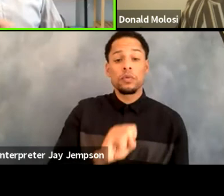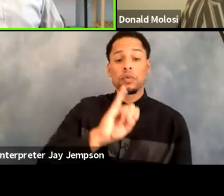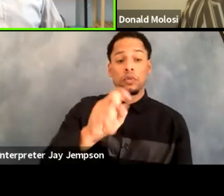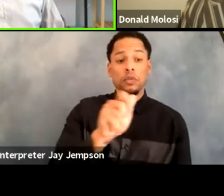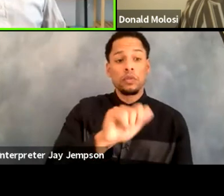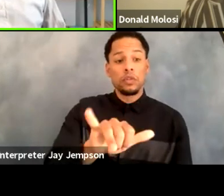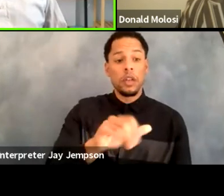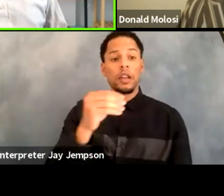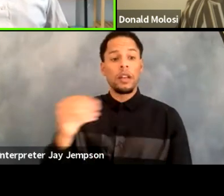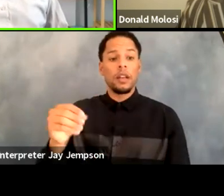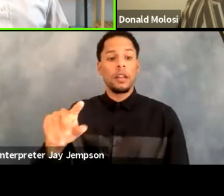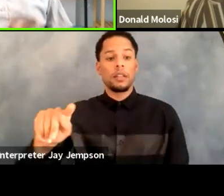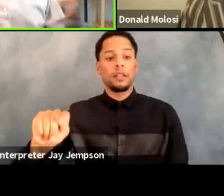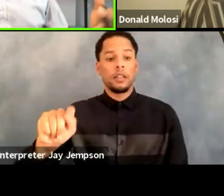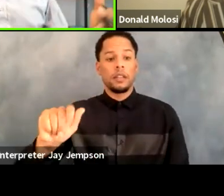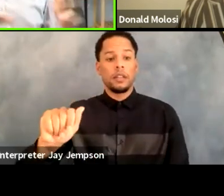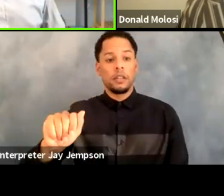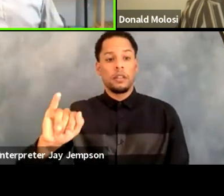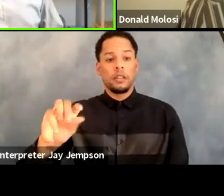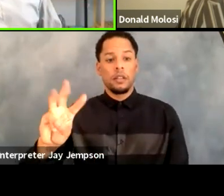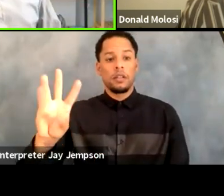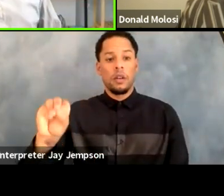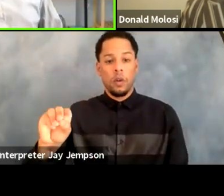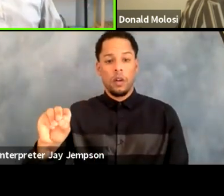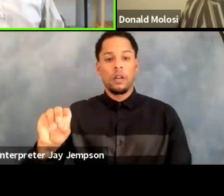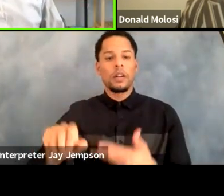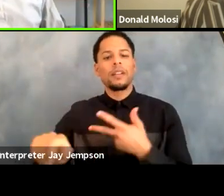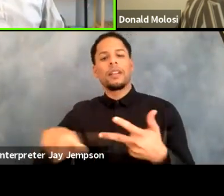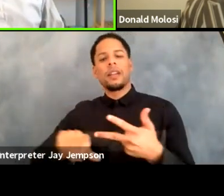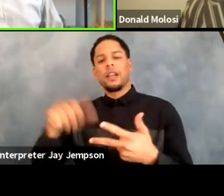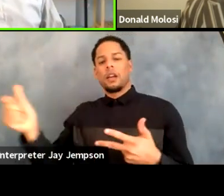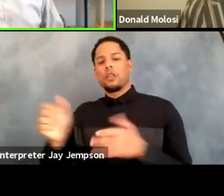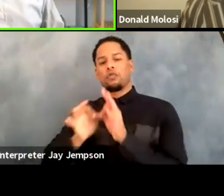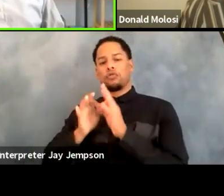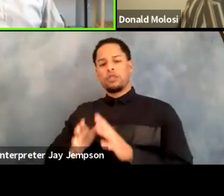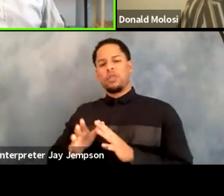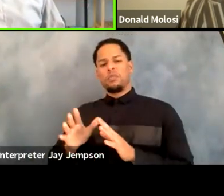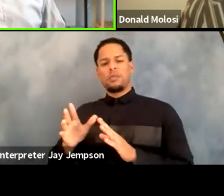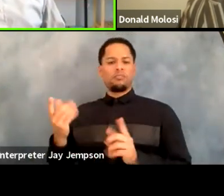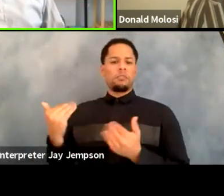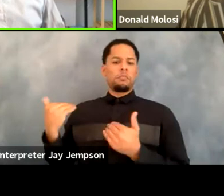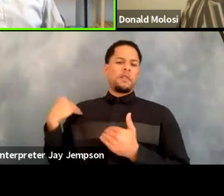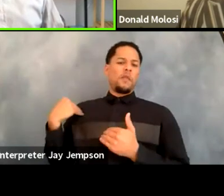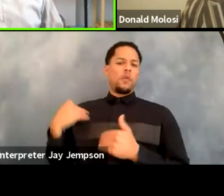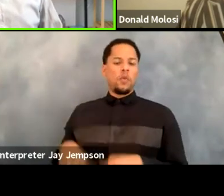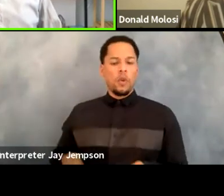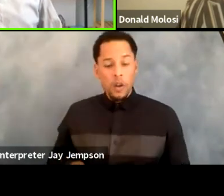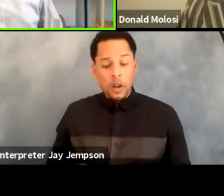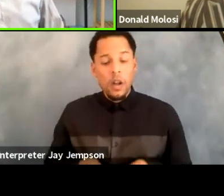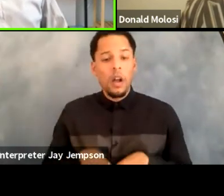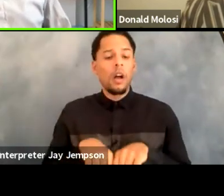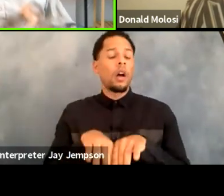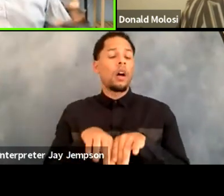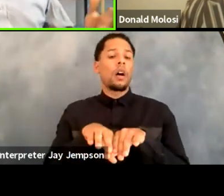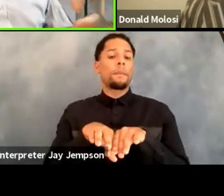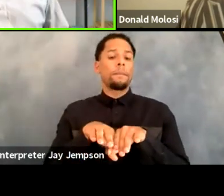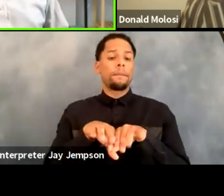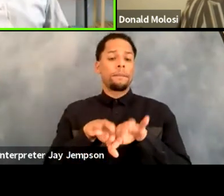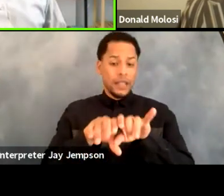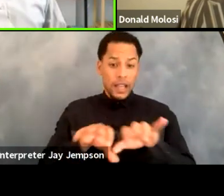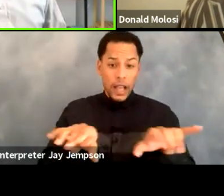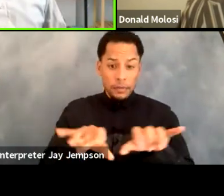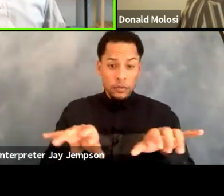today. And of course, Sarika has been one of our interpreters also that has been with us. And to our captioners, thank you so much. And